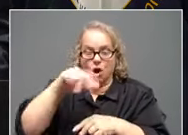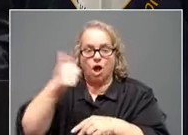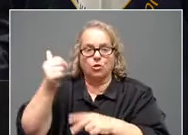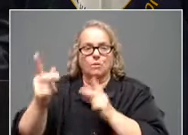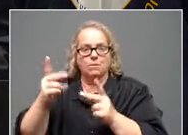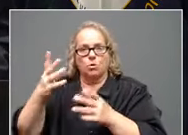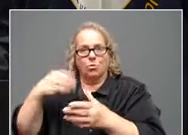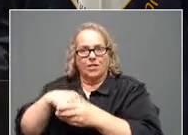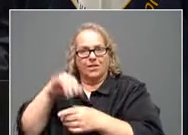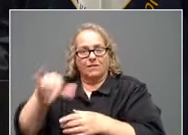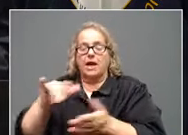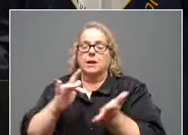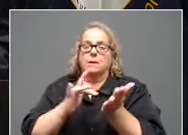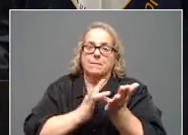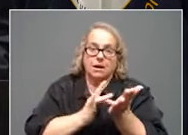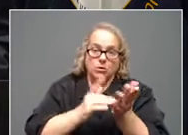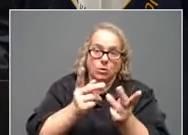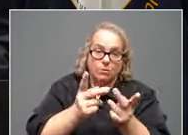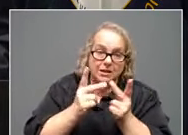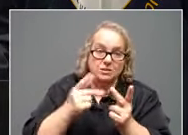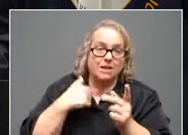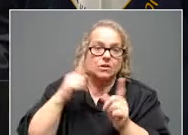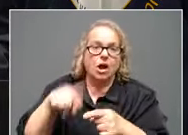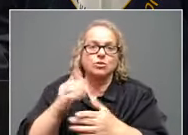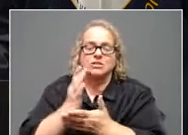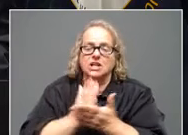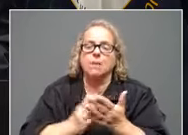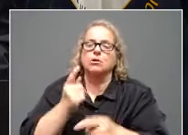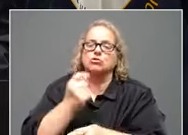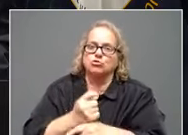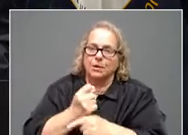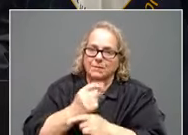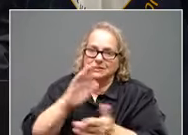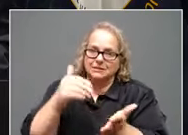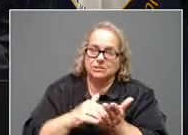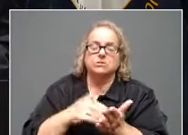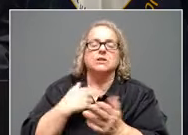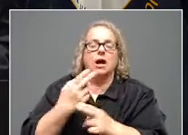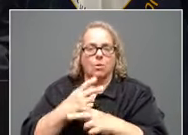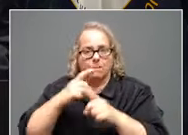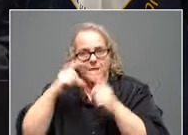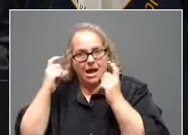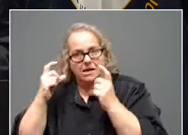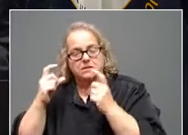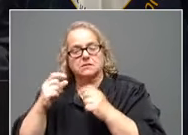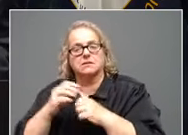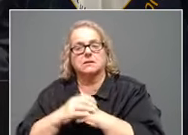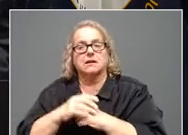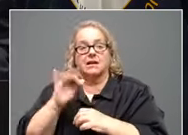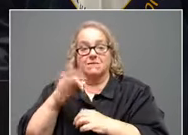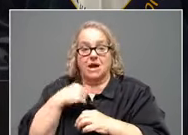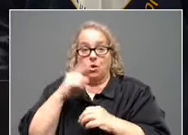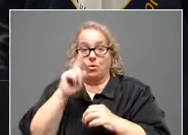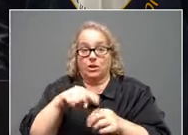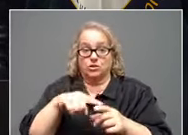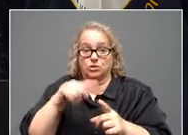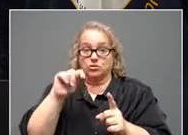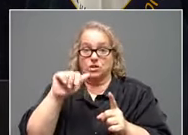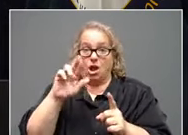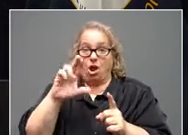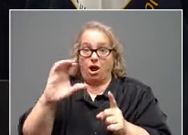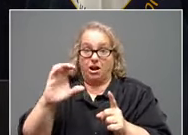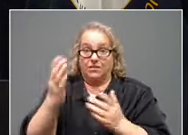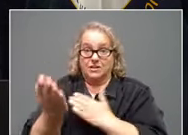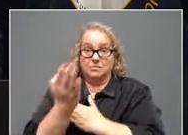are medical settings, so we've gone to a number of treatment centers where we've worn it. If I went into TARC this morning, being a public